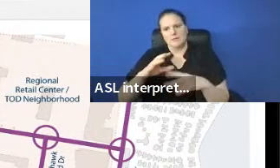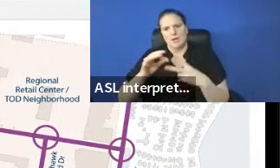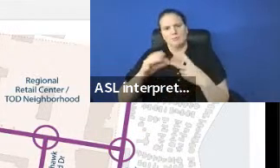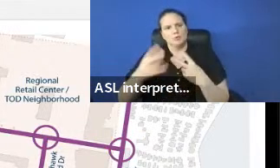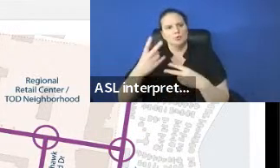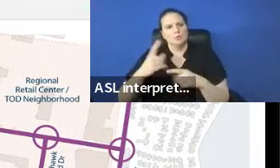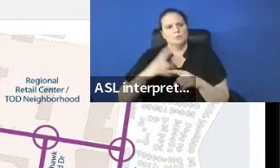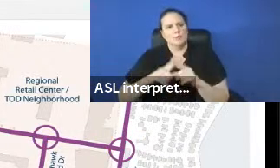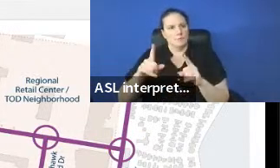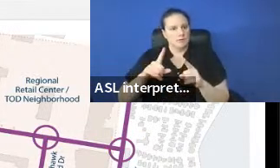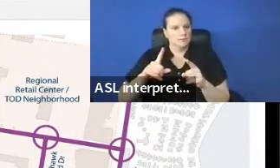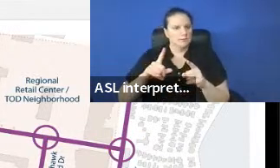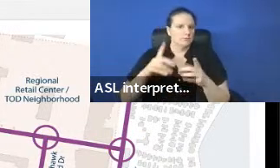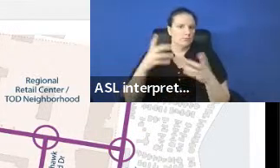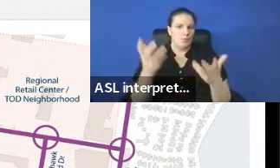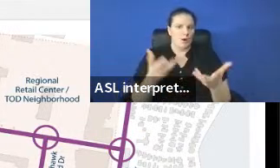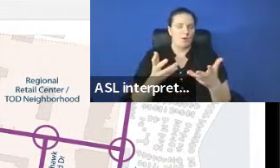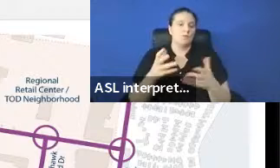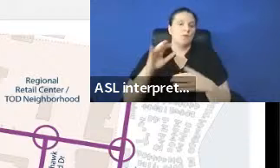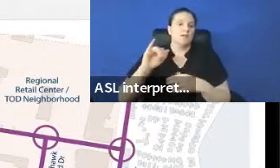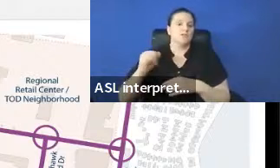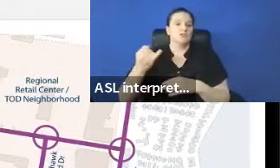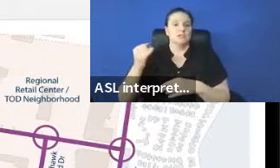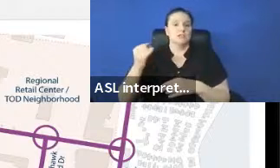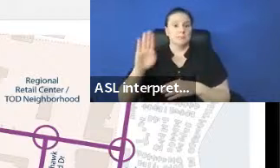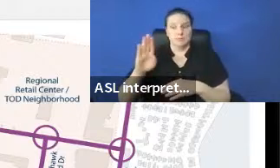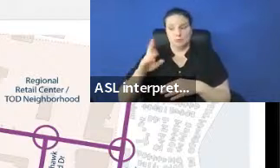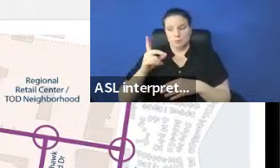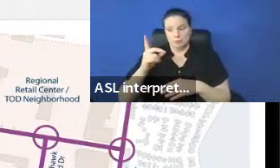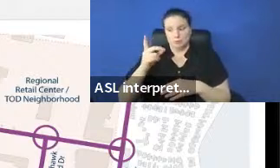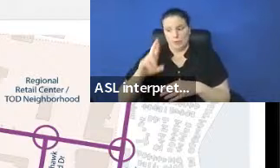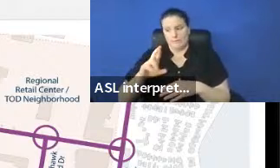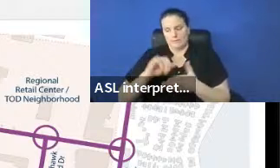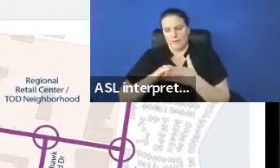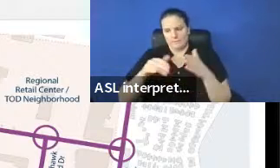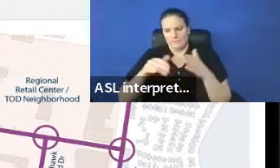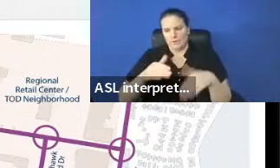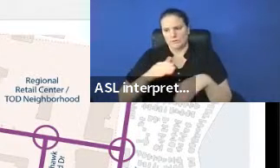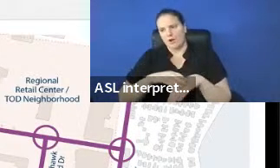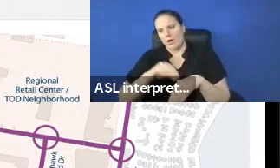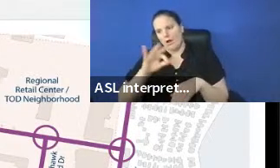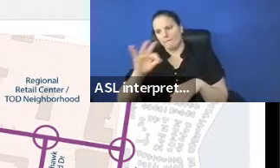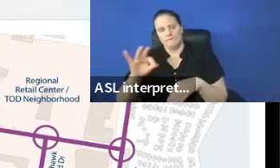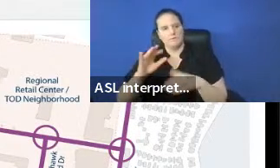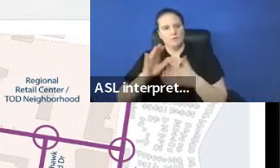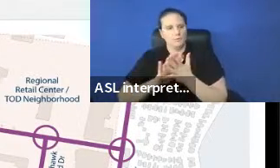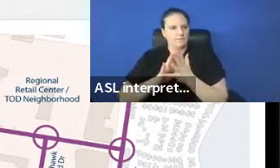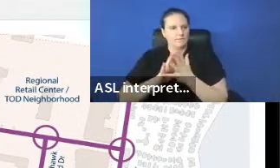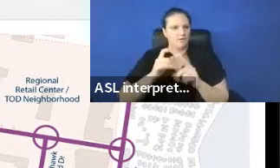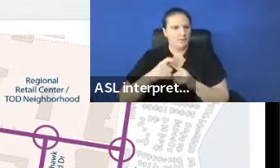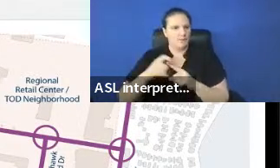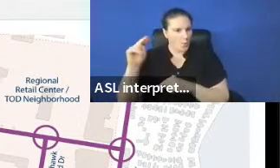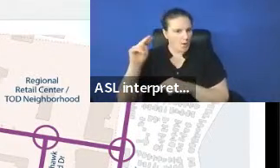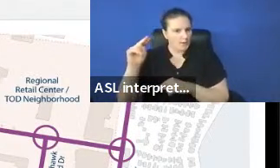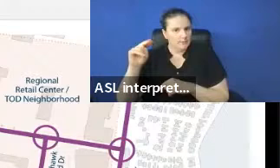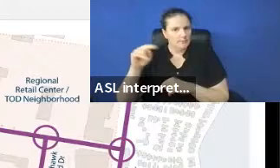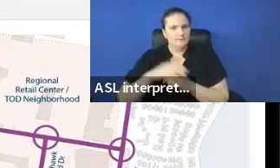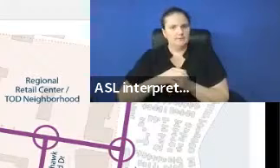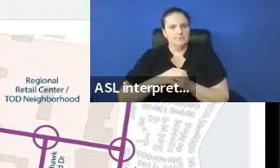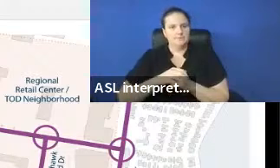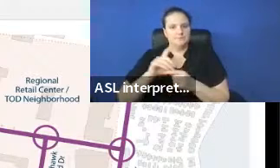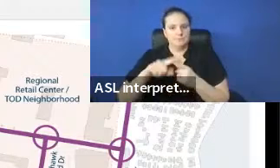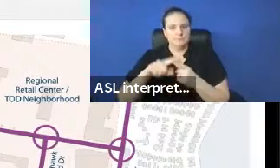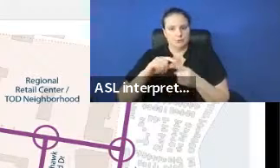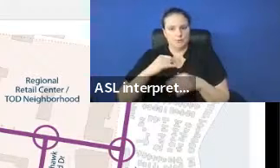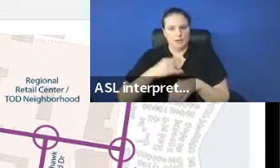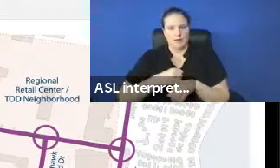difference being that Jansen Drive is really the focus for on and off traffic coming from the north to the island. So